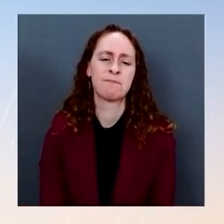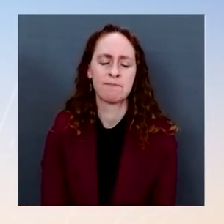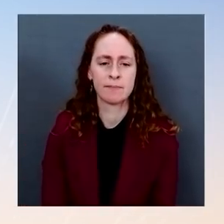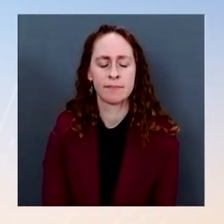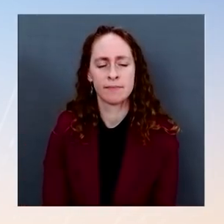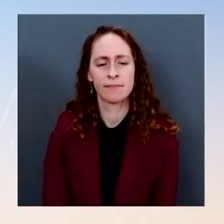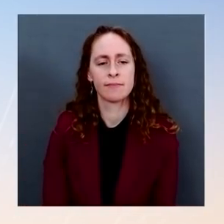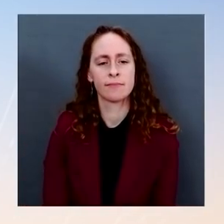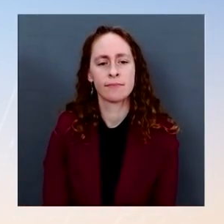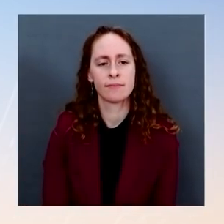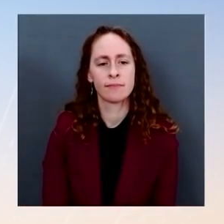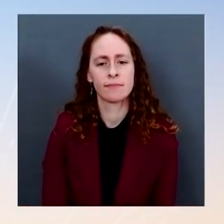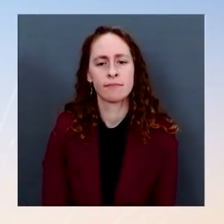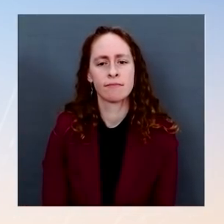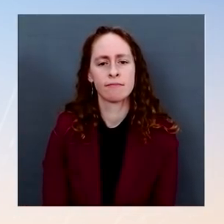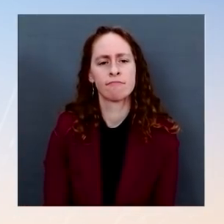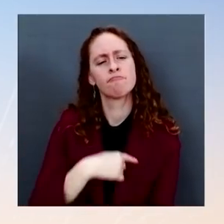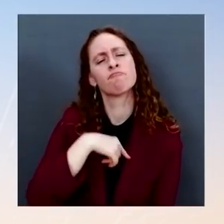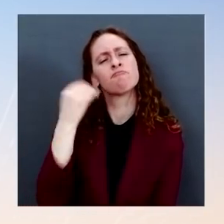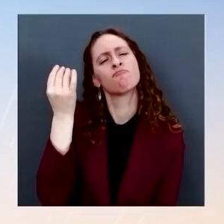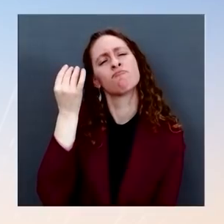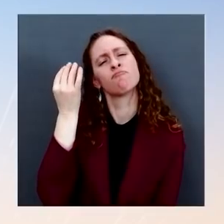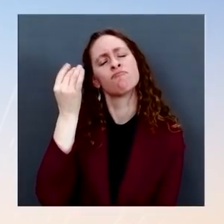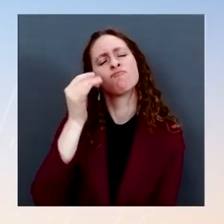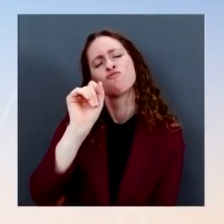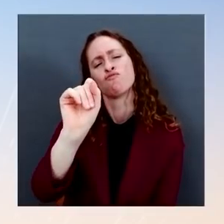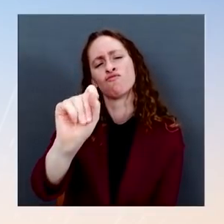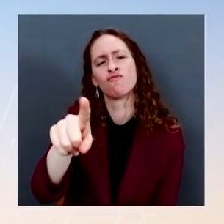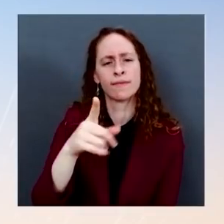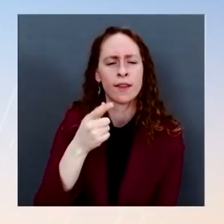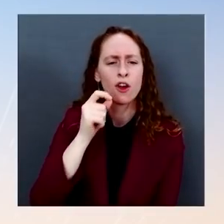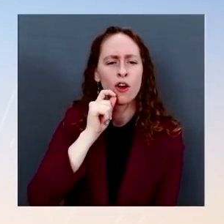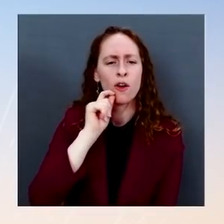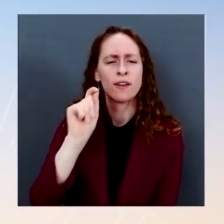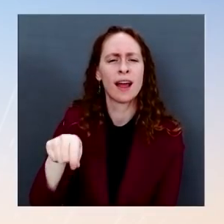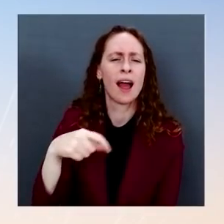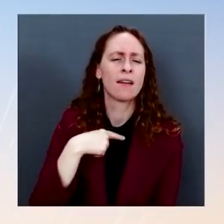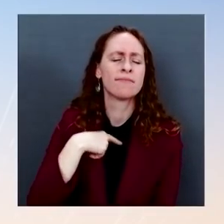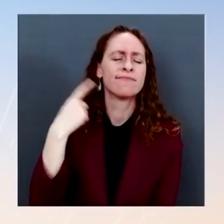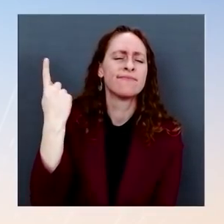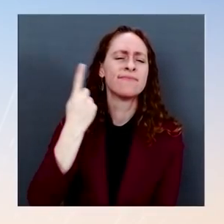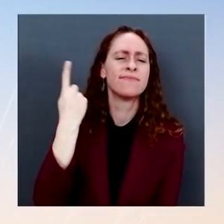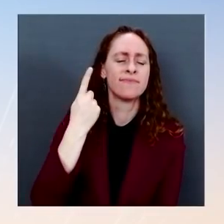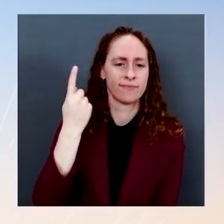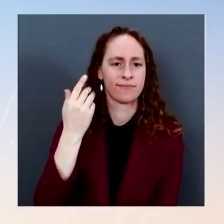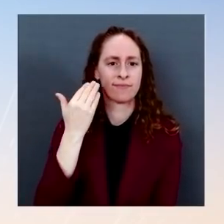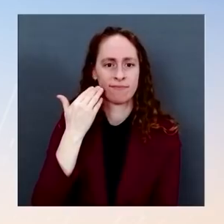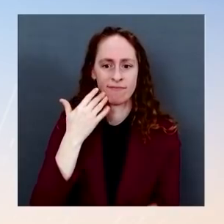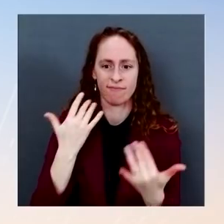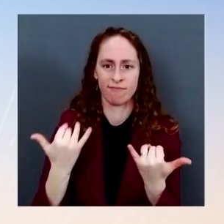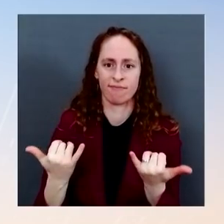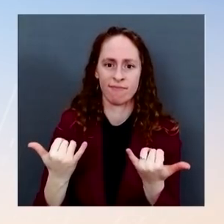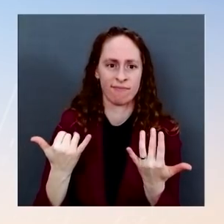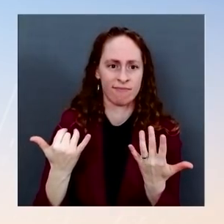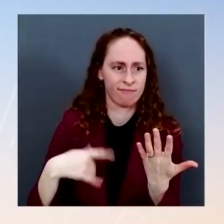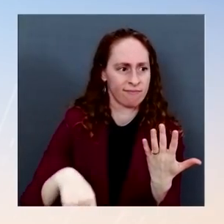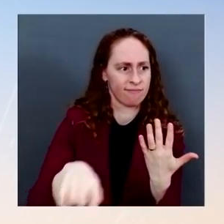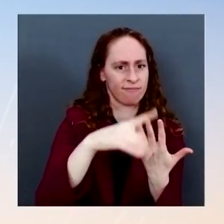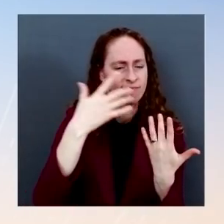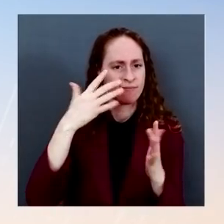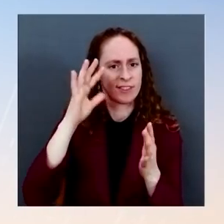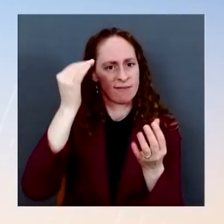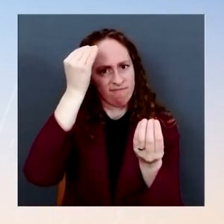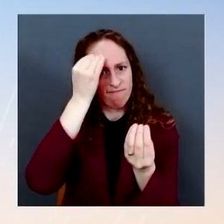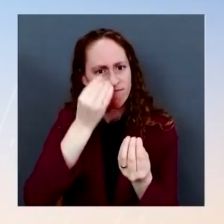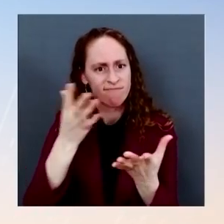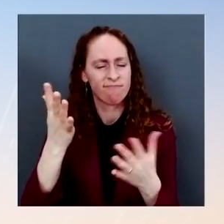significant military action against Ukraine. Jake Sullivan spoke with his Russian counterpart again today. Apparently, over at the Pentagon, they've just said that they've conducted